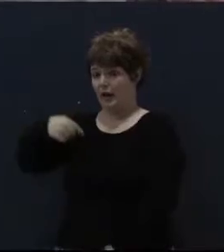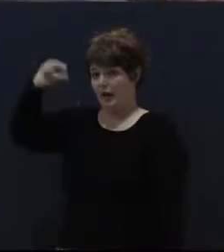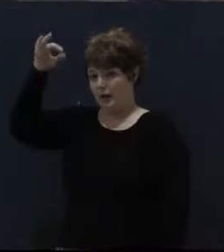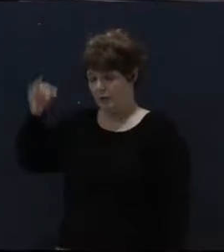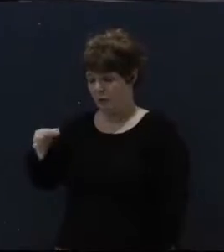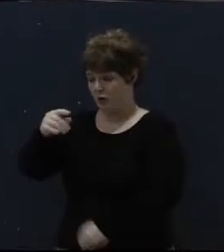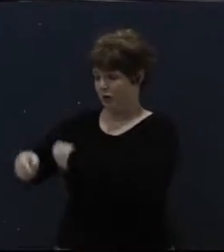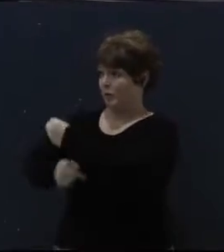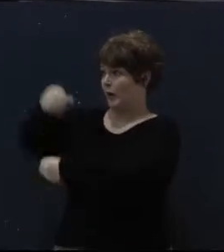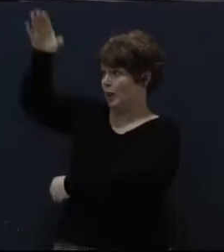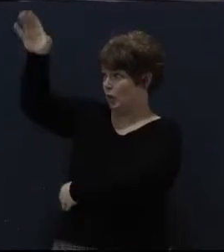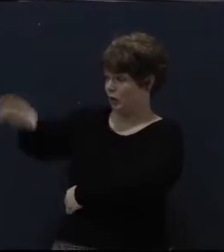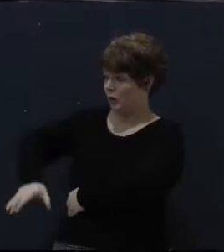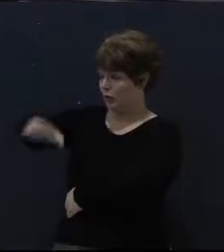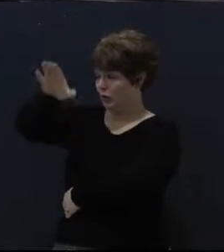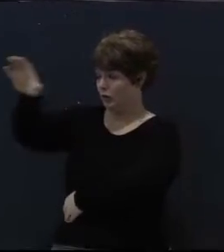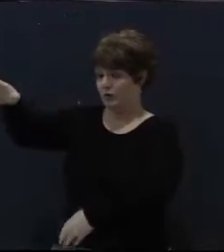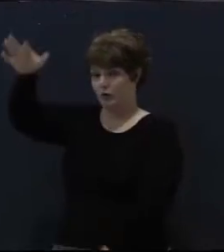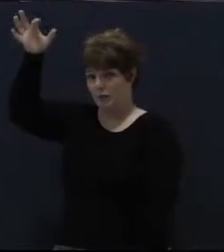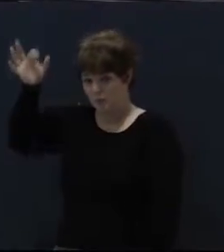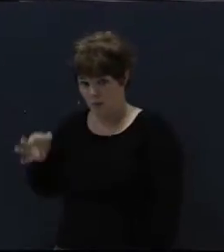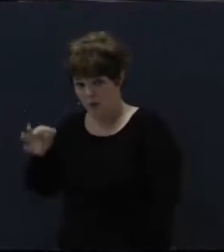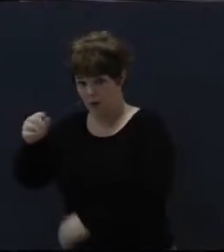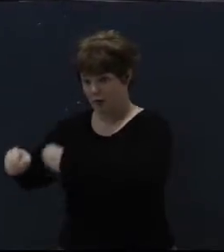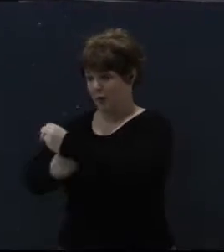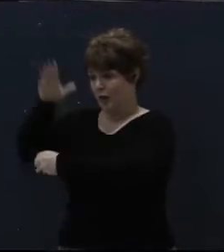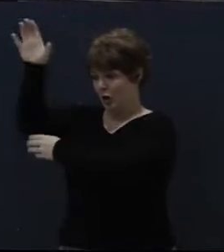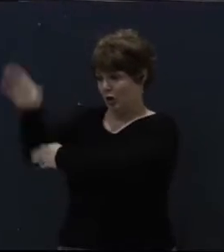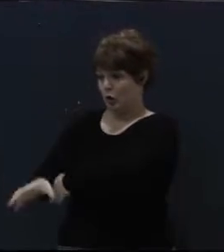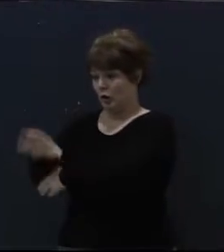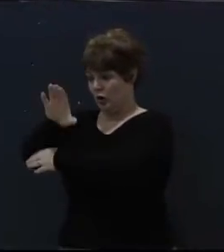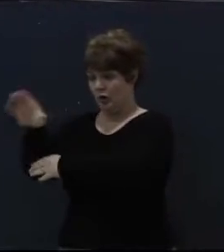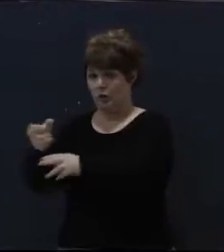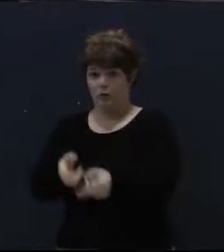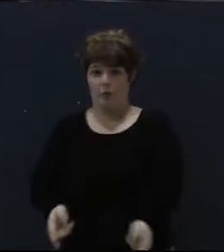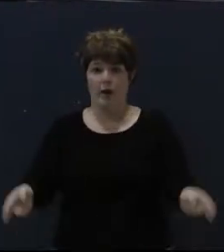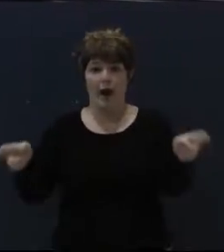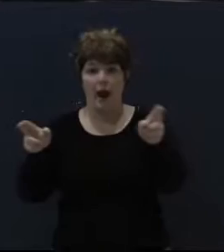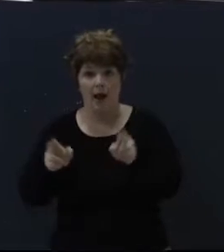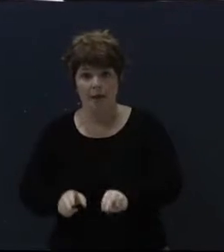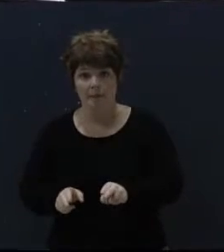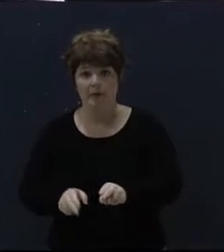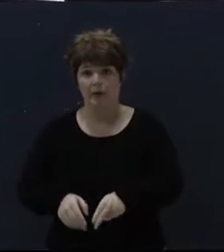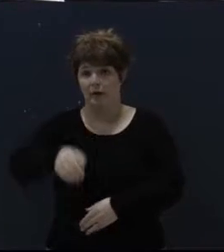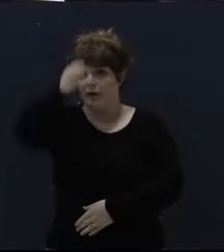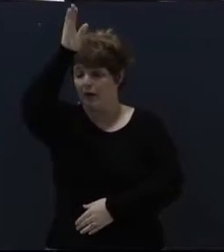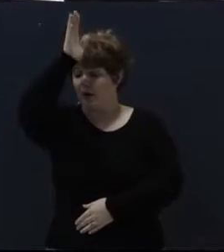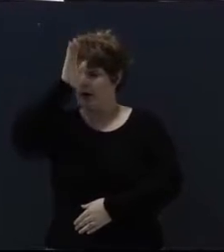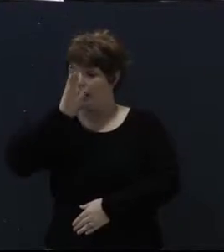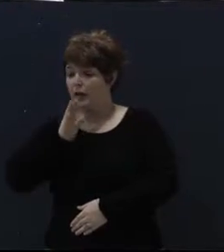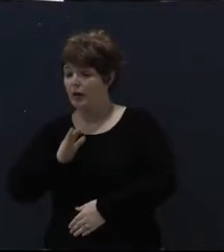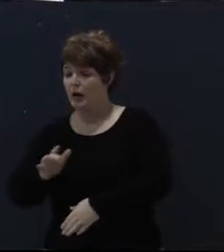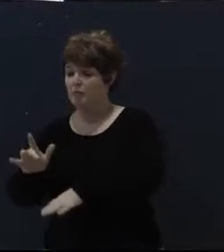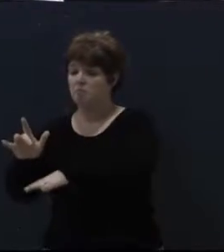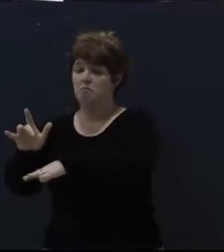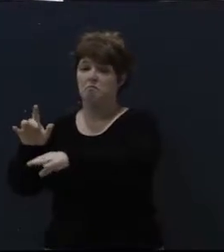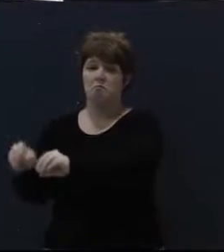the cross. I'm going to tell you, I preached about the cross. And you know what happened? God got all over that